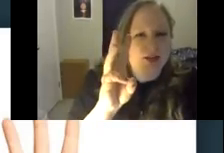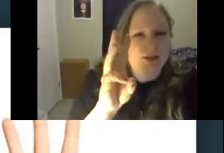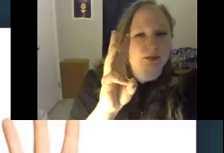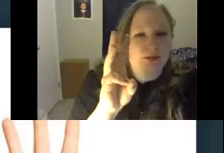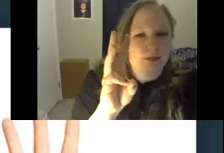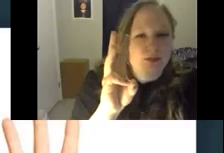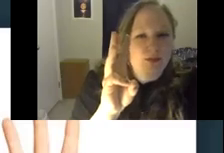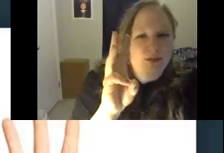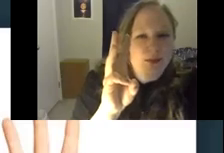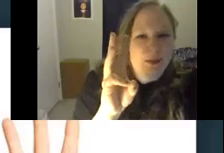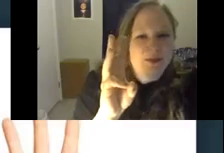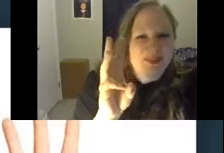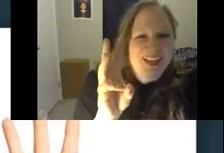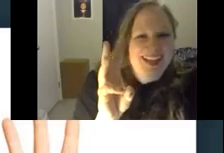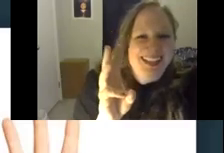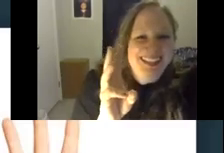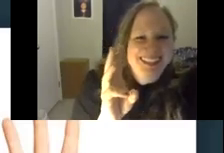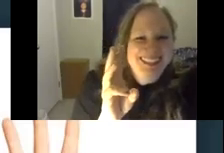finger.